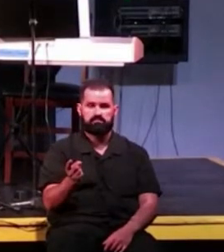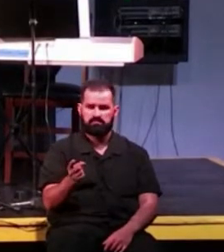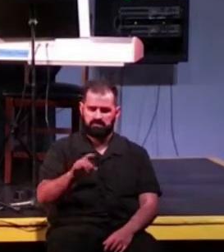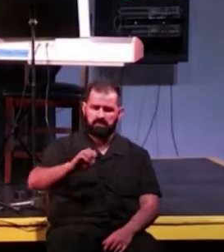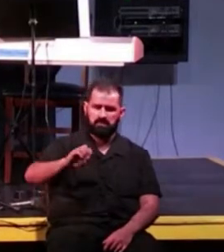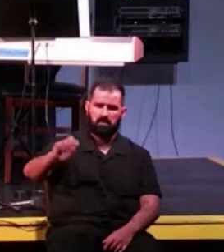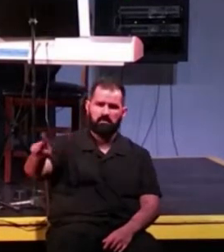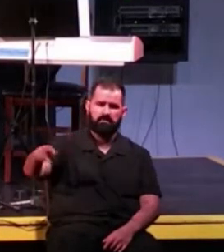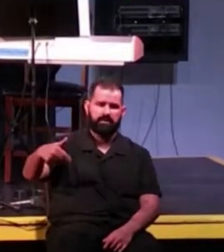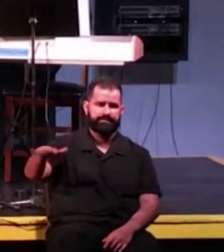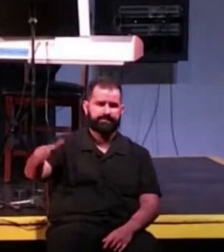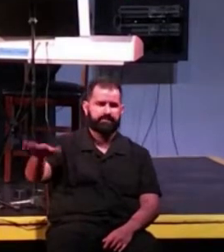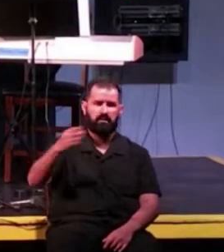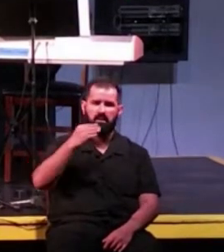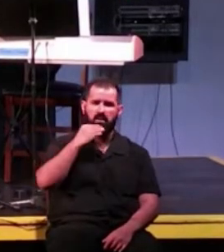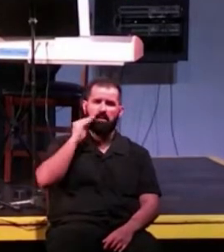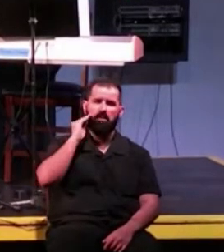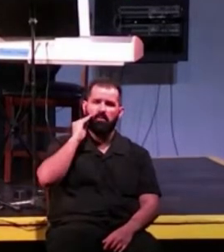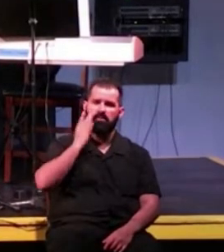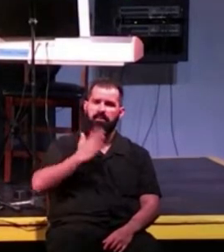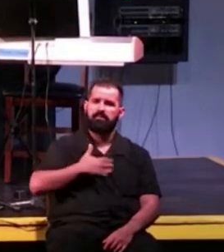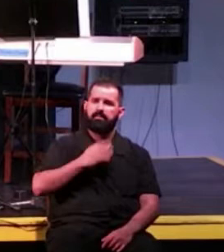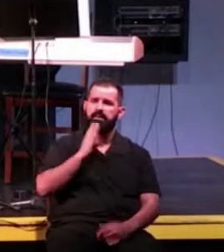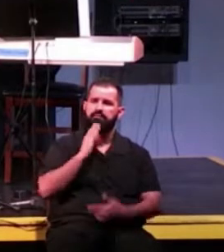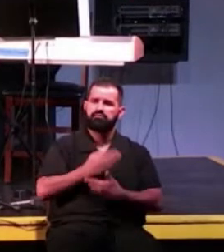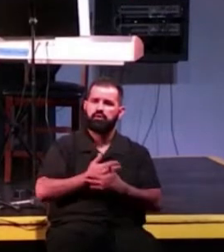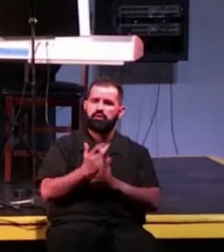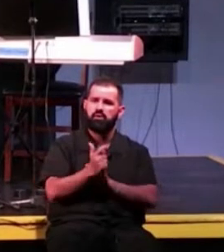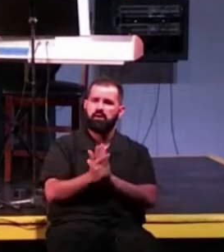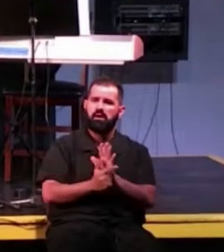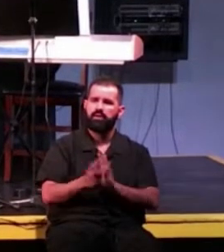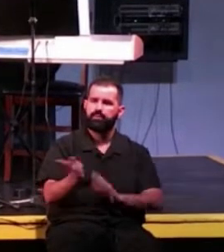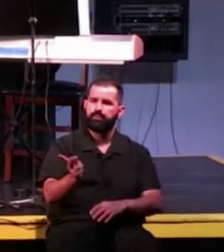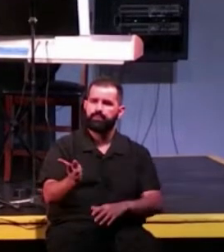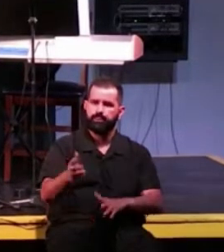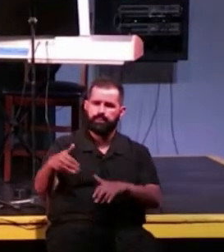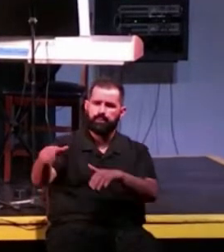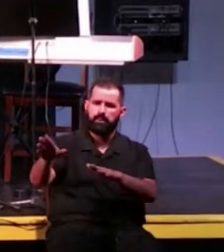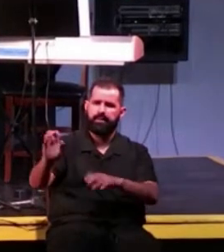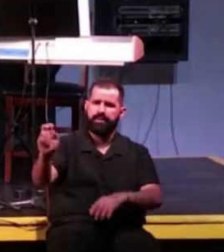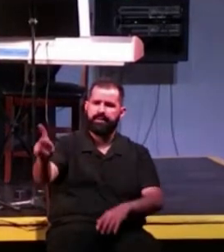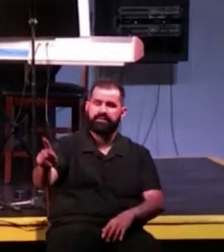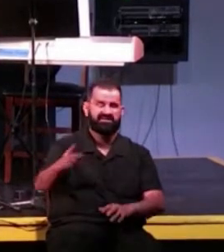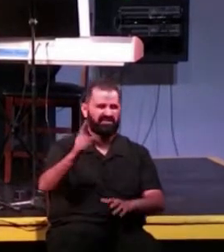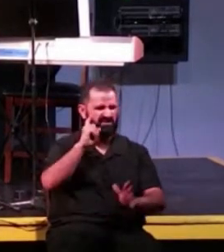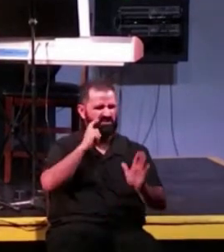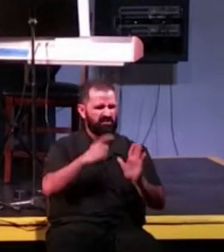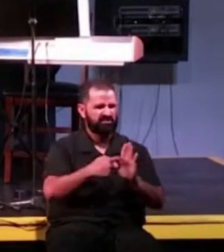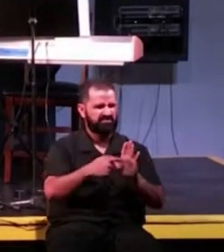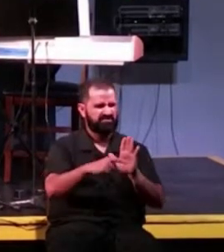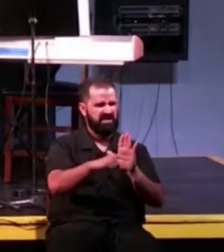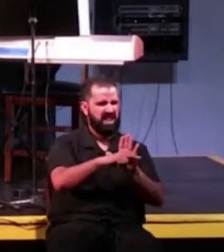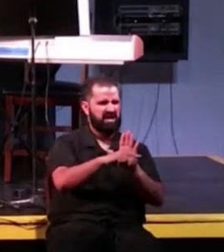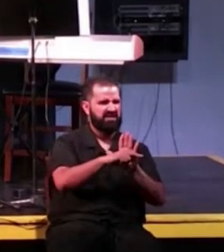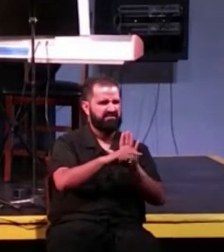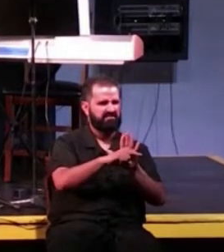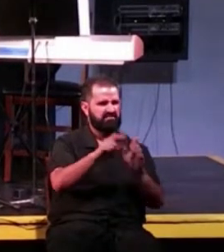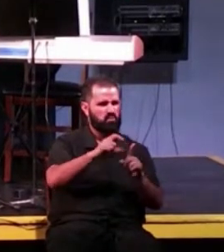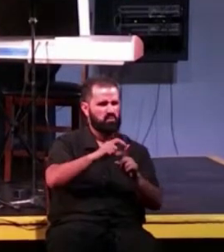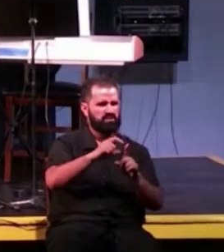return home, my daughters. And look at the negative, bitter woman she